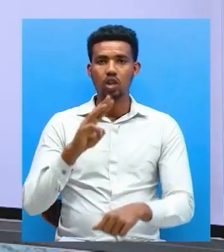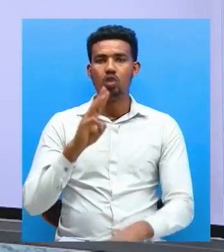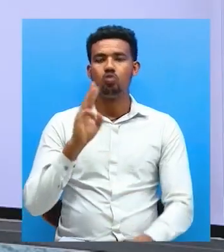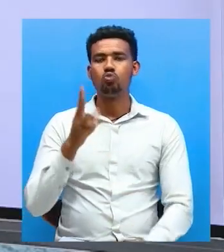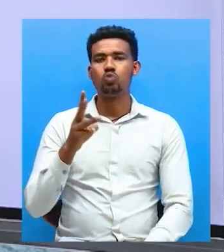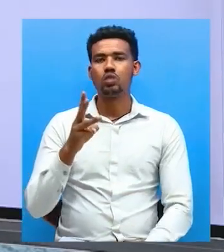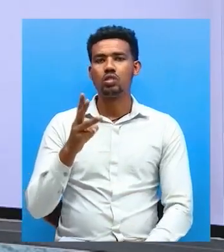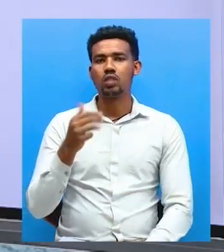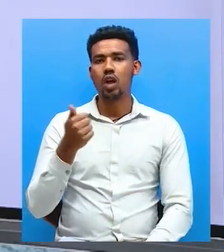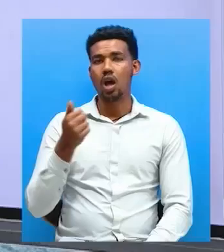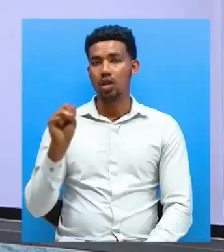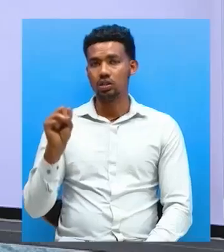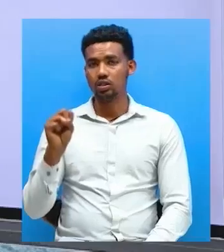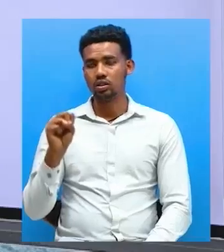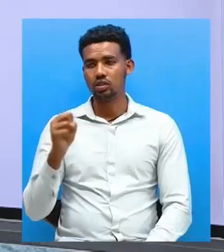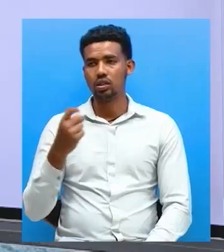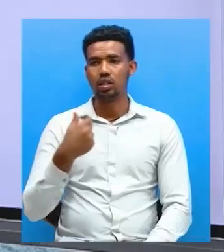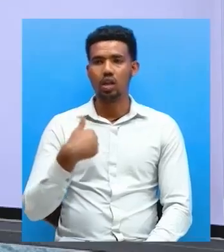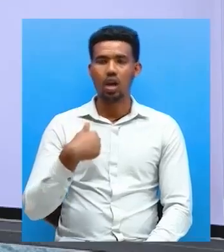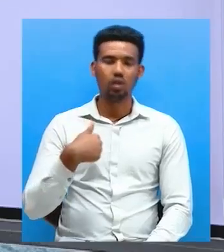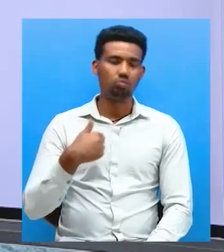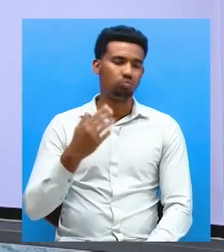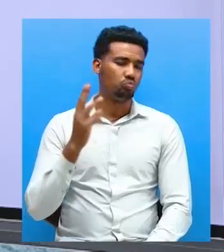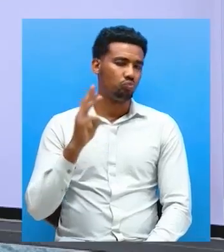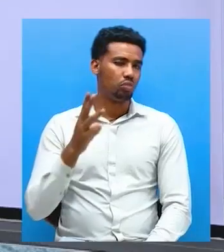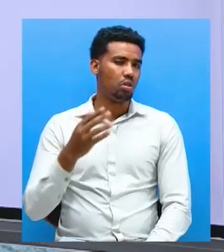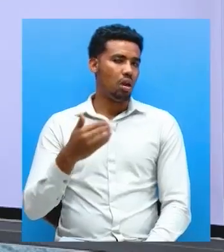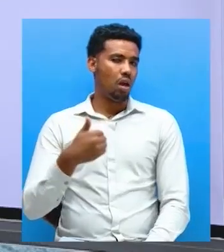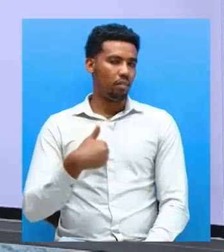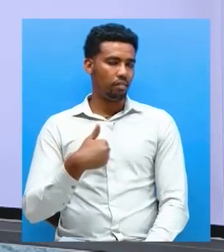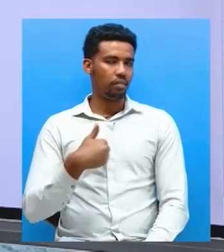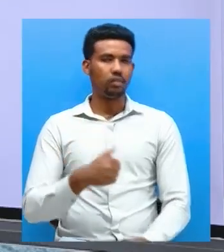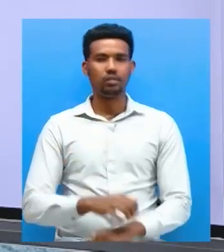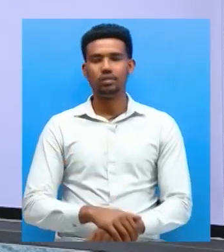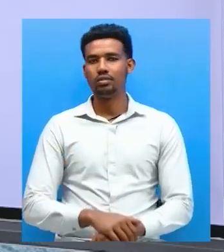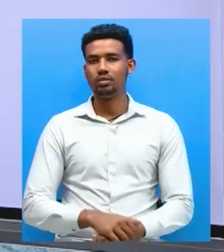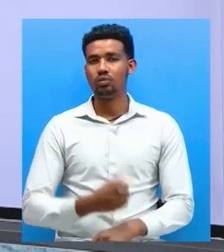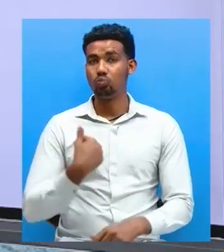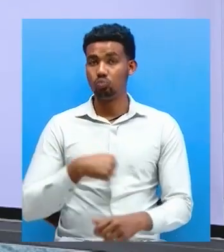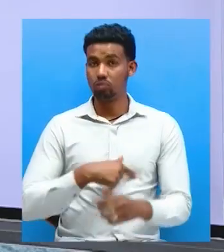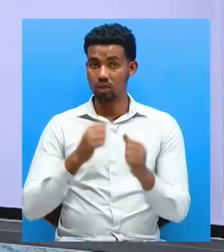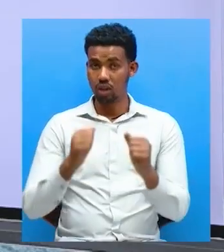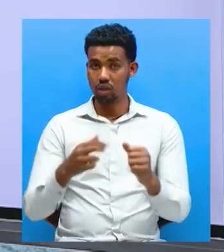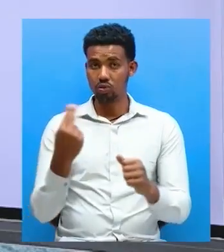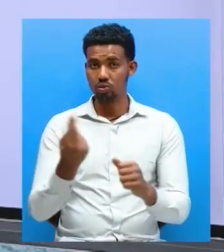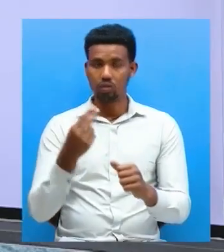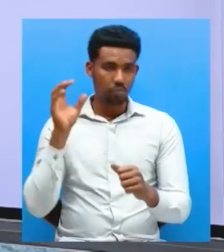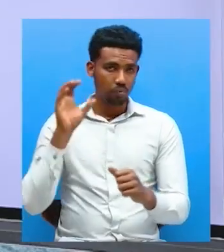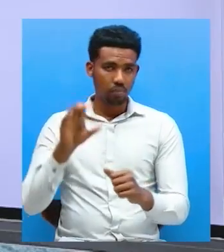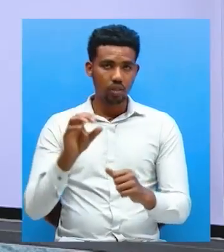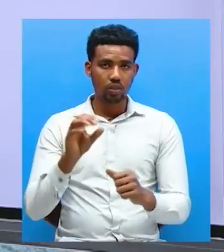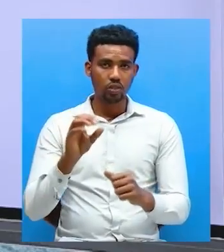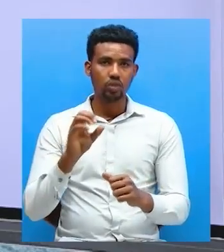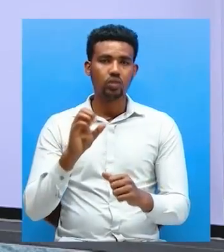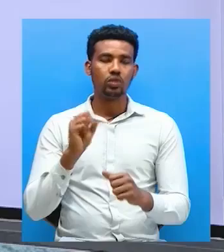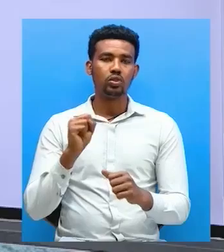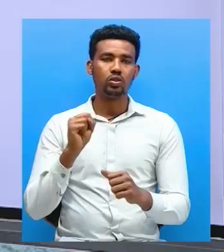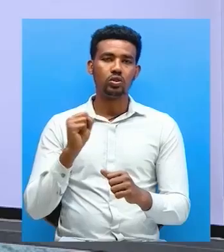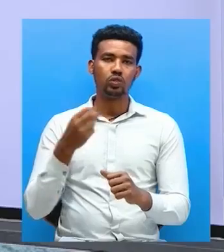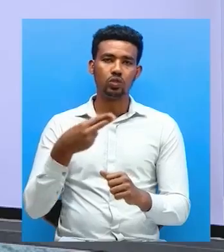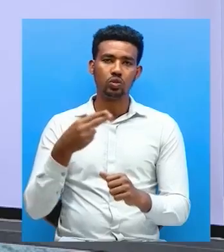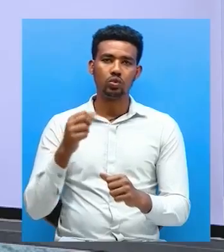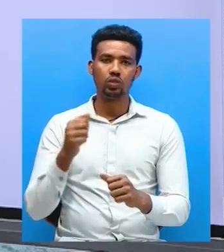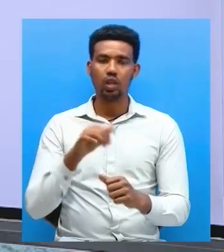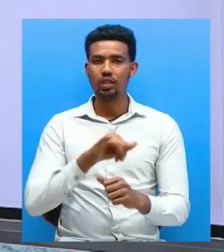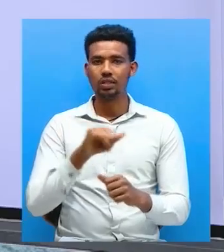show what we like I would have. I would have. We can use even must and should. For example, we can use